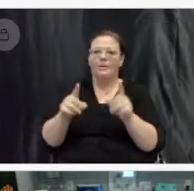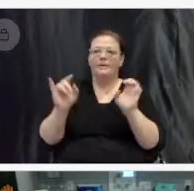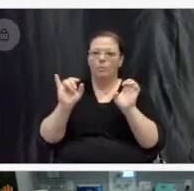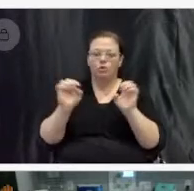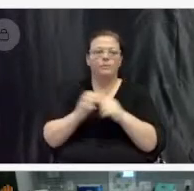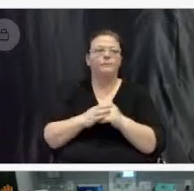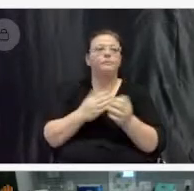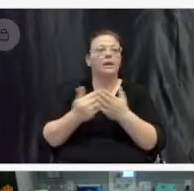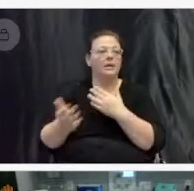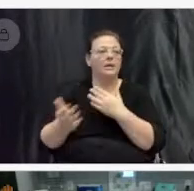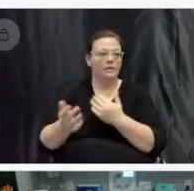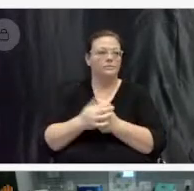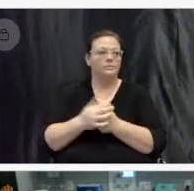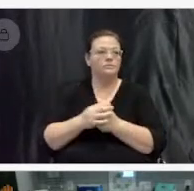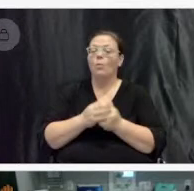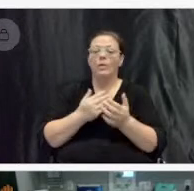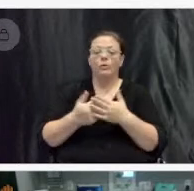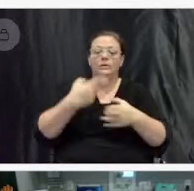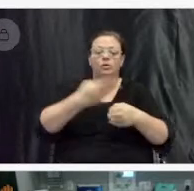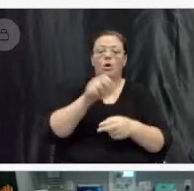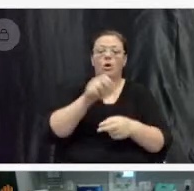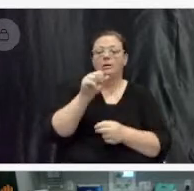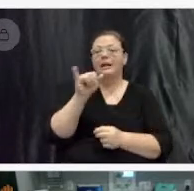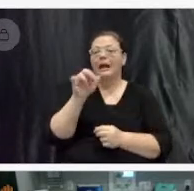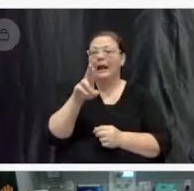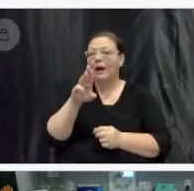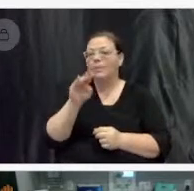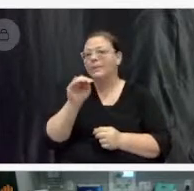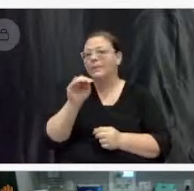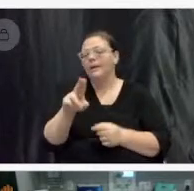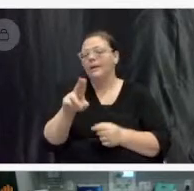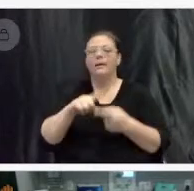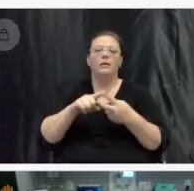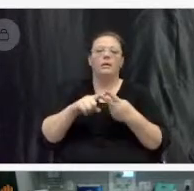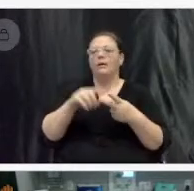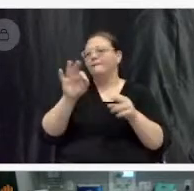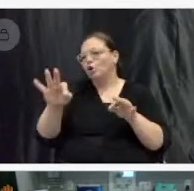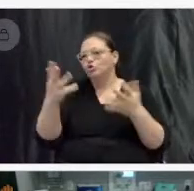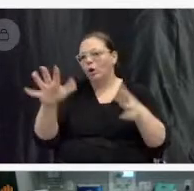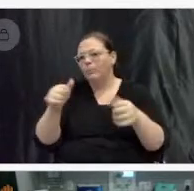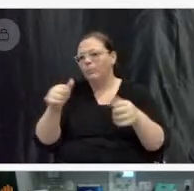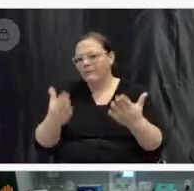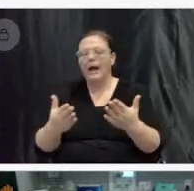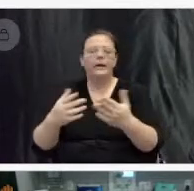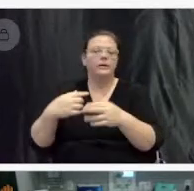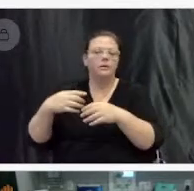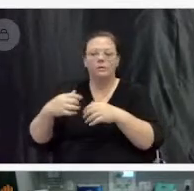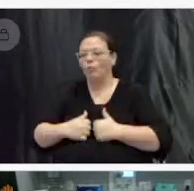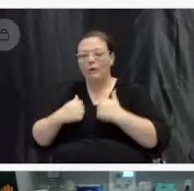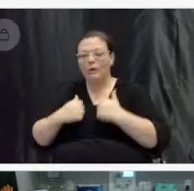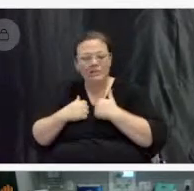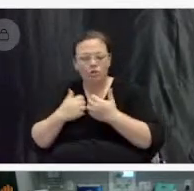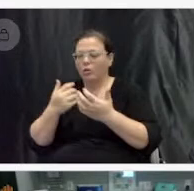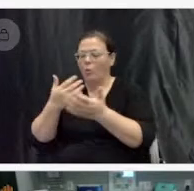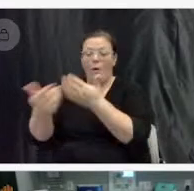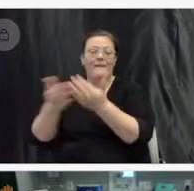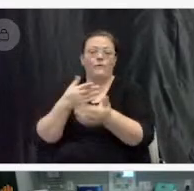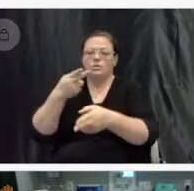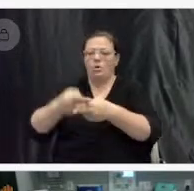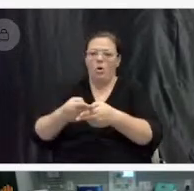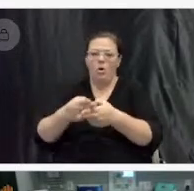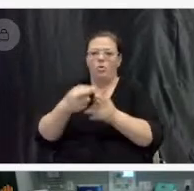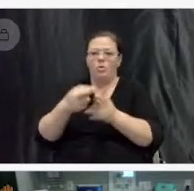Anyway, whether it's called Airbnb, furnished rental, residential rental, or something else, whatever regulations come and